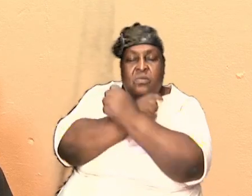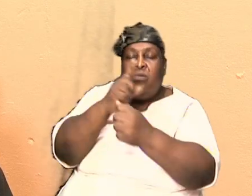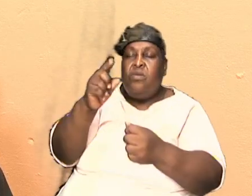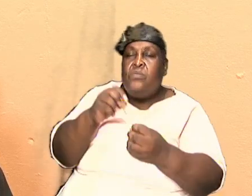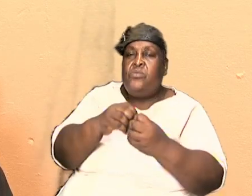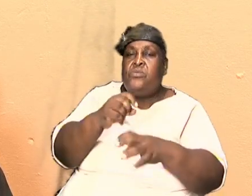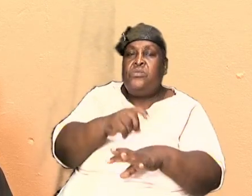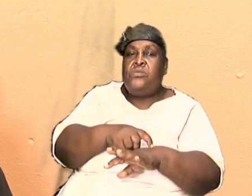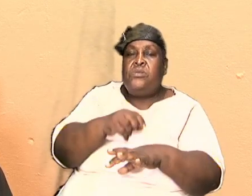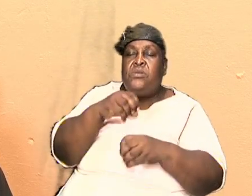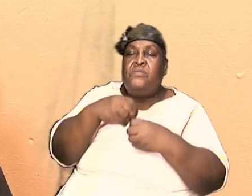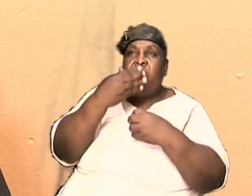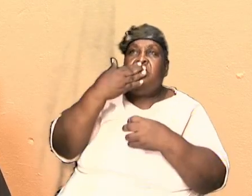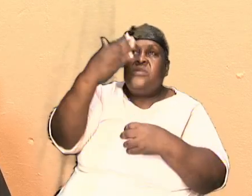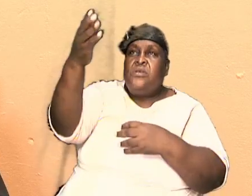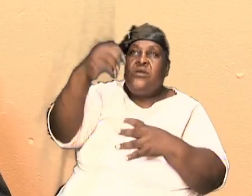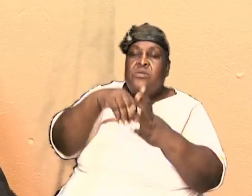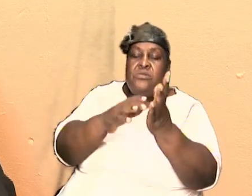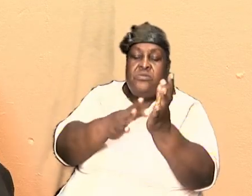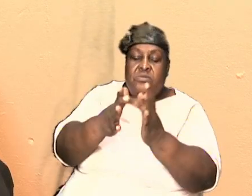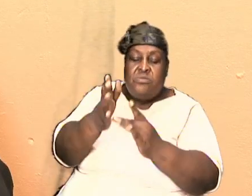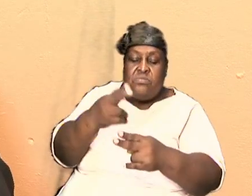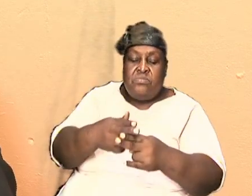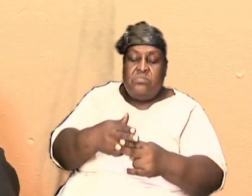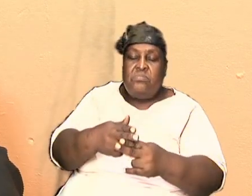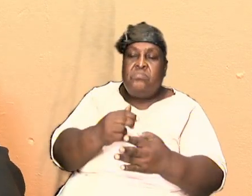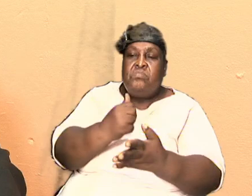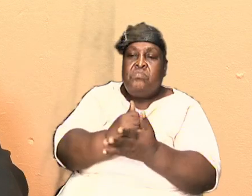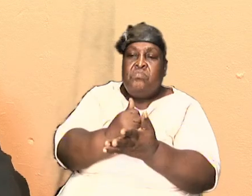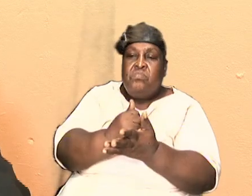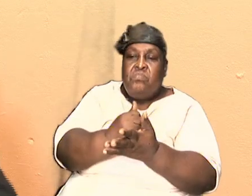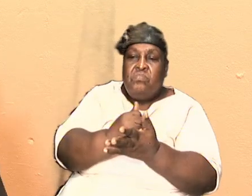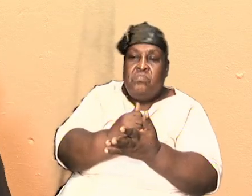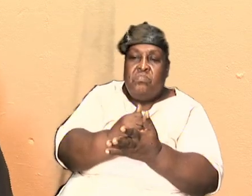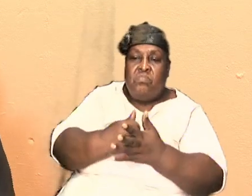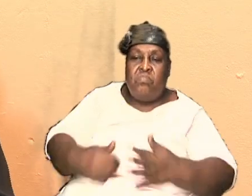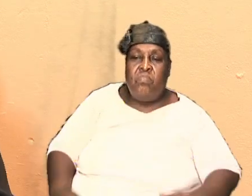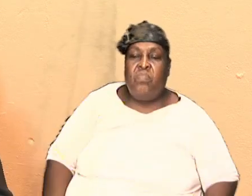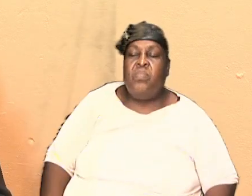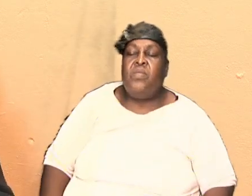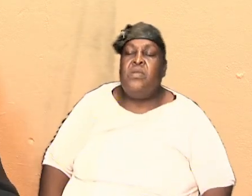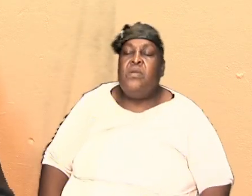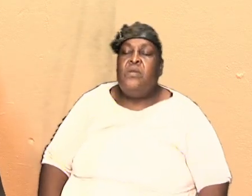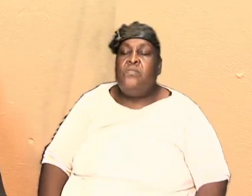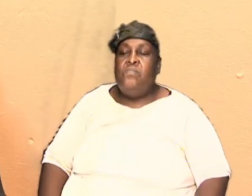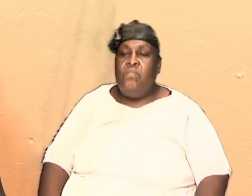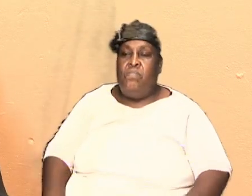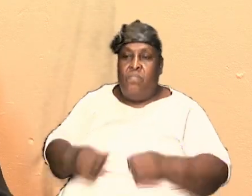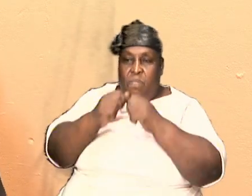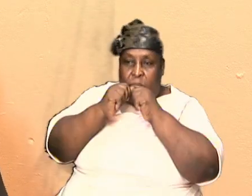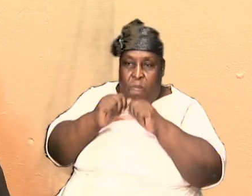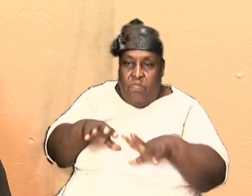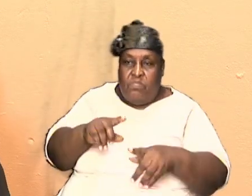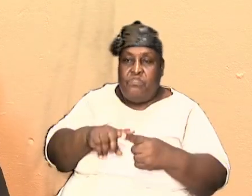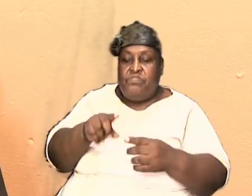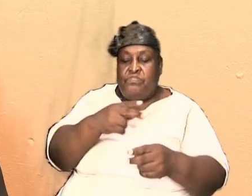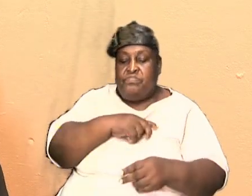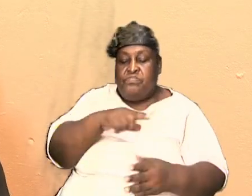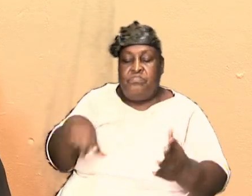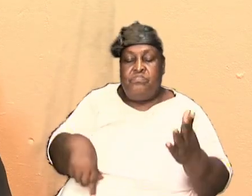give your thanks in Jesus' name. And in Jesus' name. Amen. Bless the Lord one more